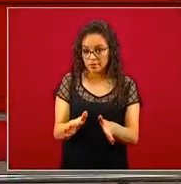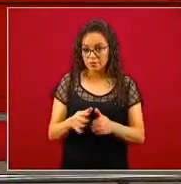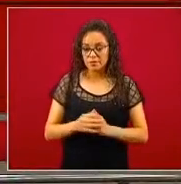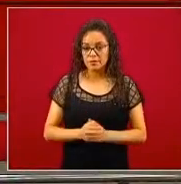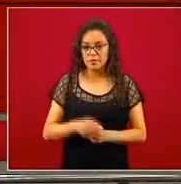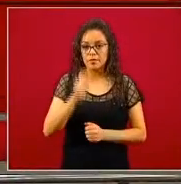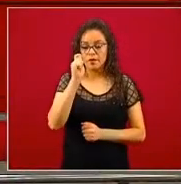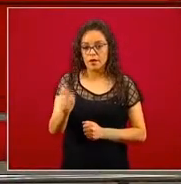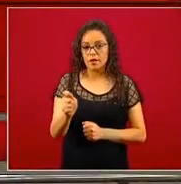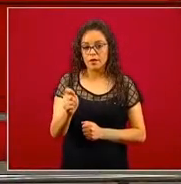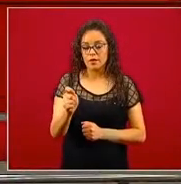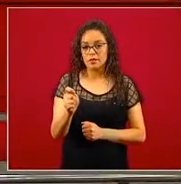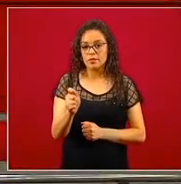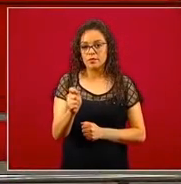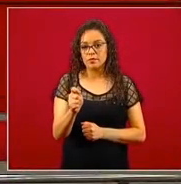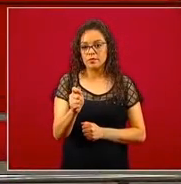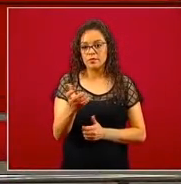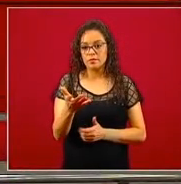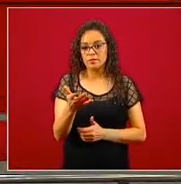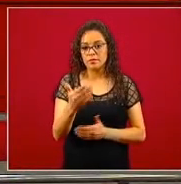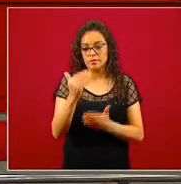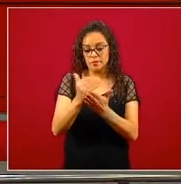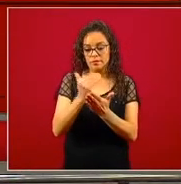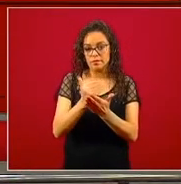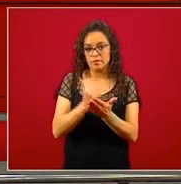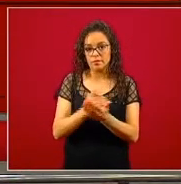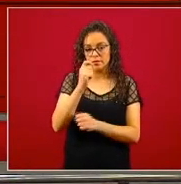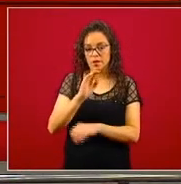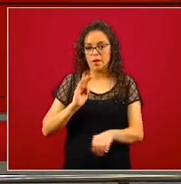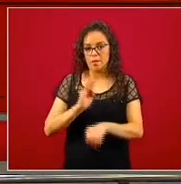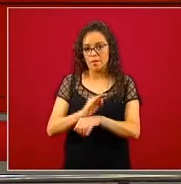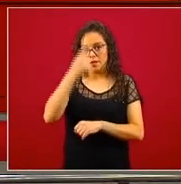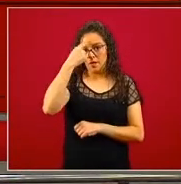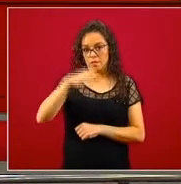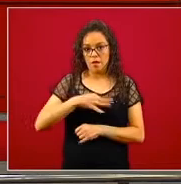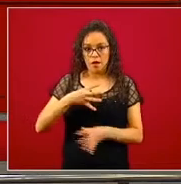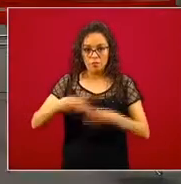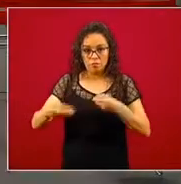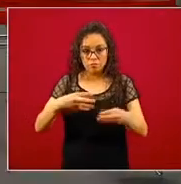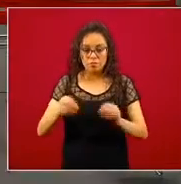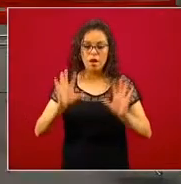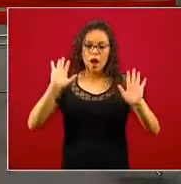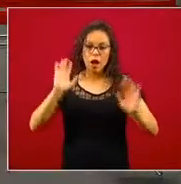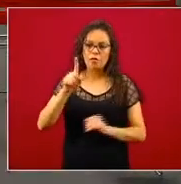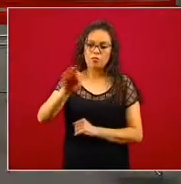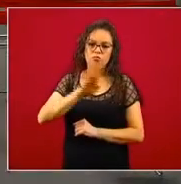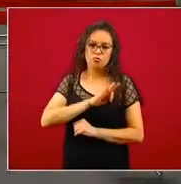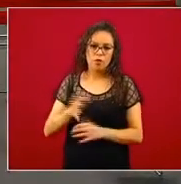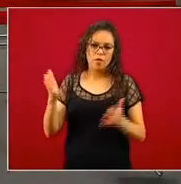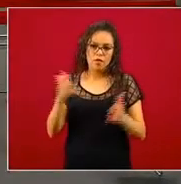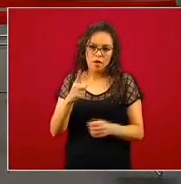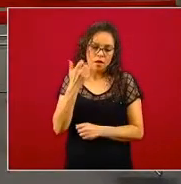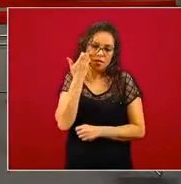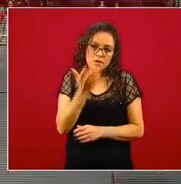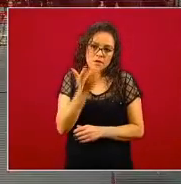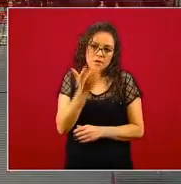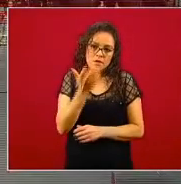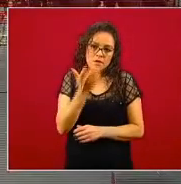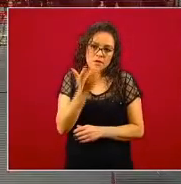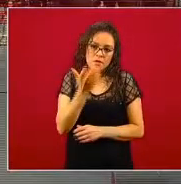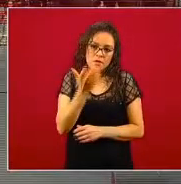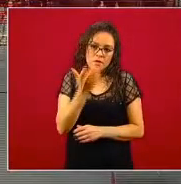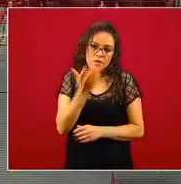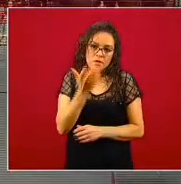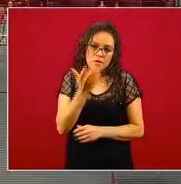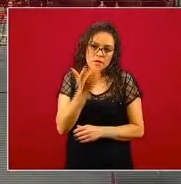And whenever we find the best combination, so from the entrepreneur's